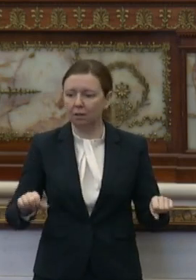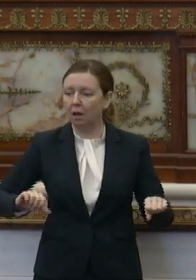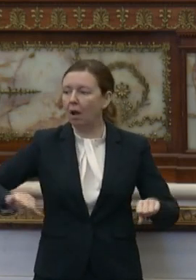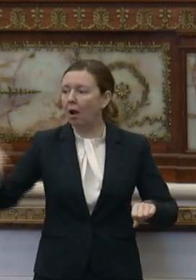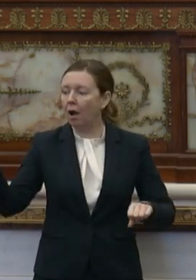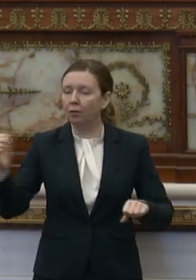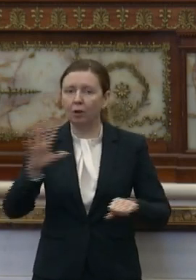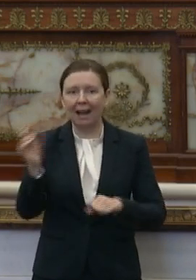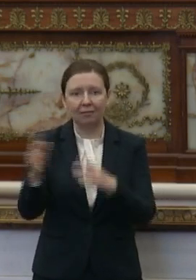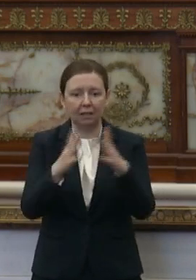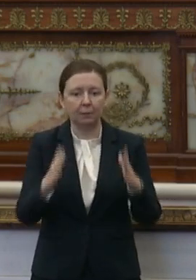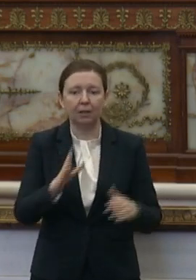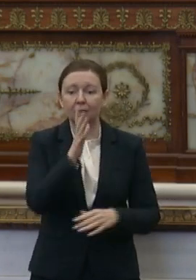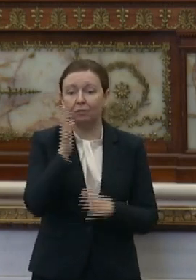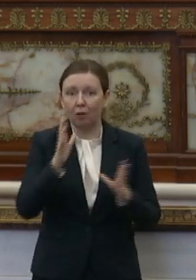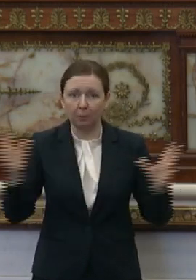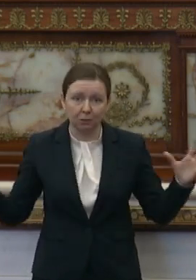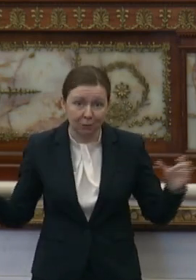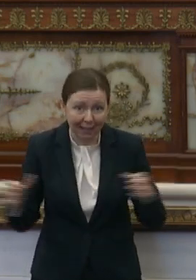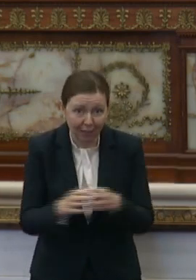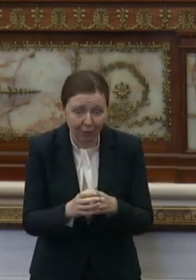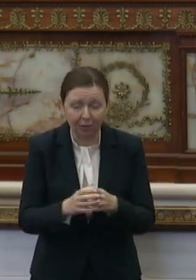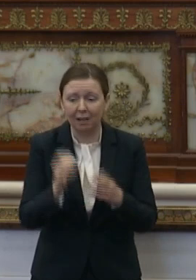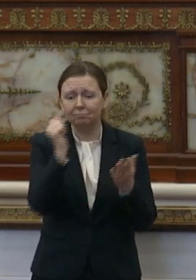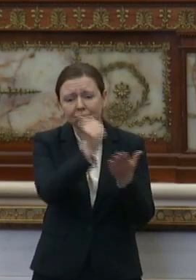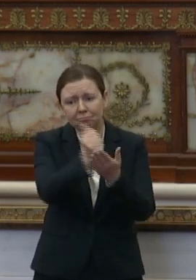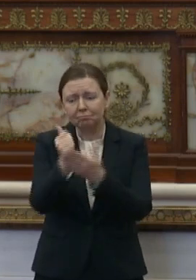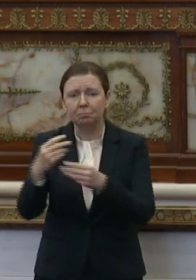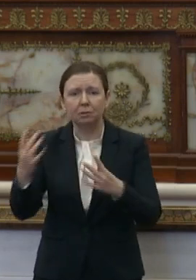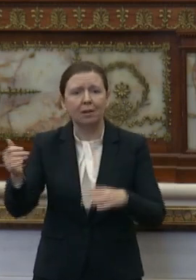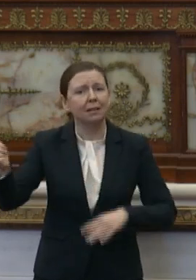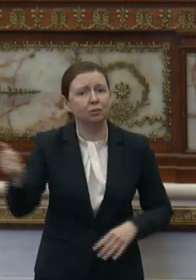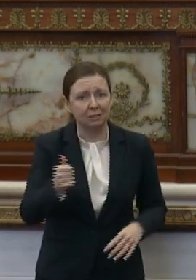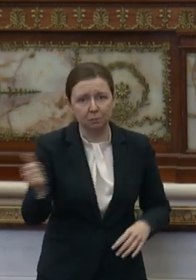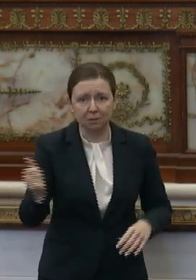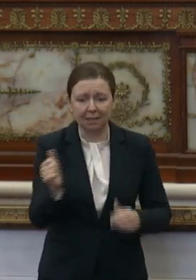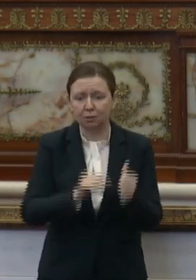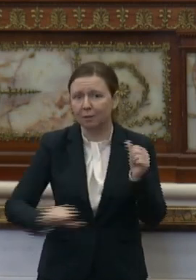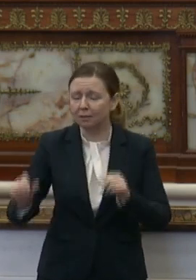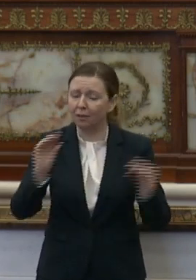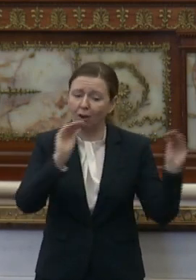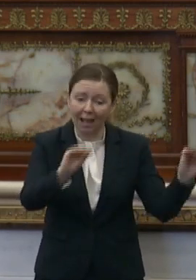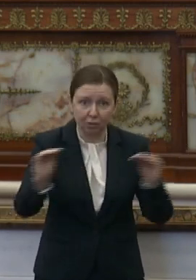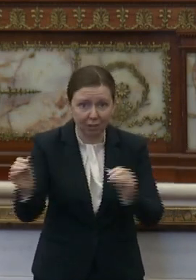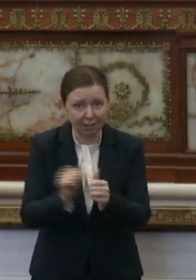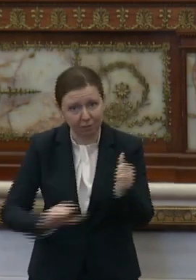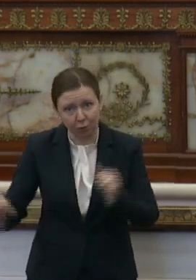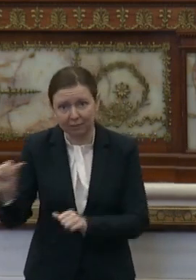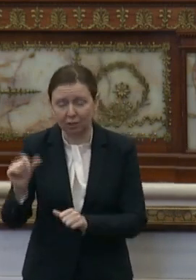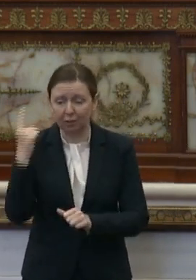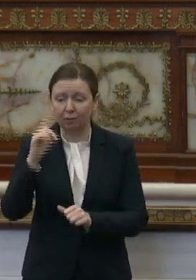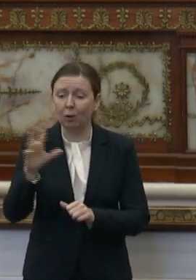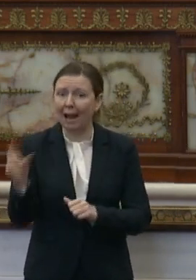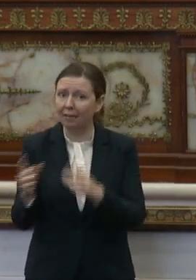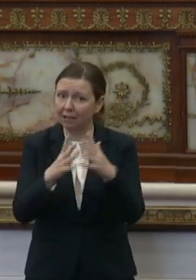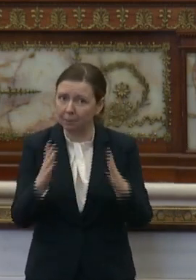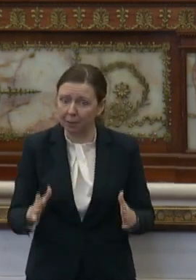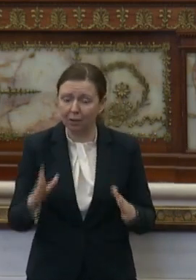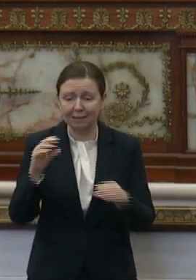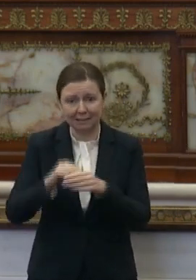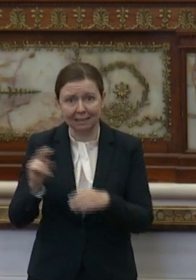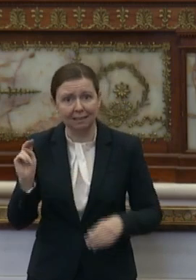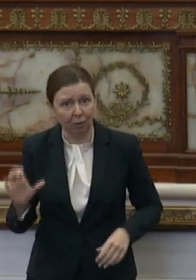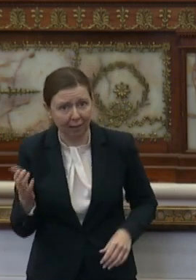other African-American farmers together and be able to help provide transportation and education for African-Americans in aid in North